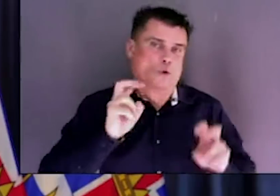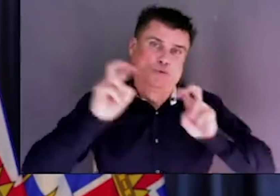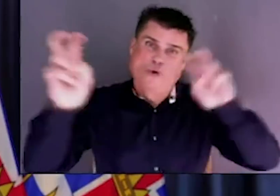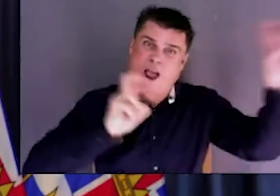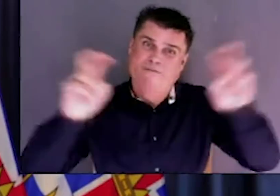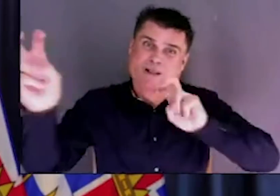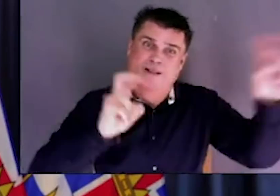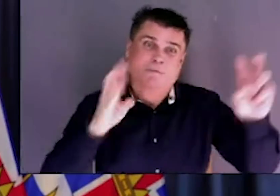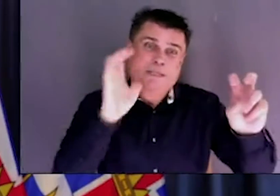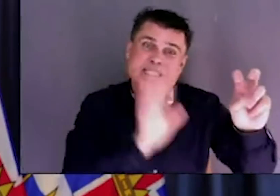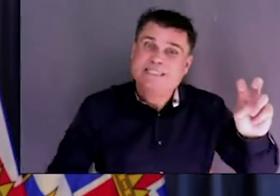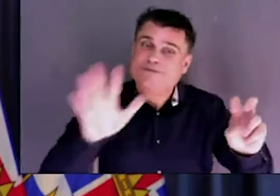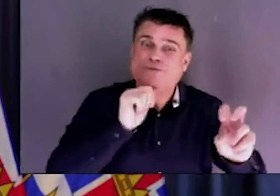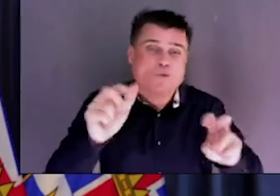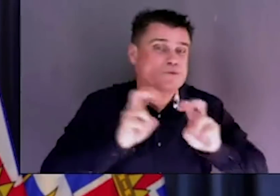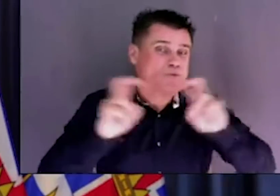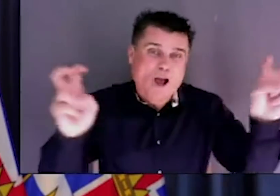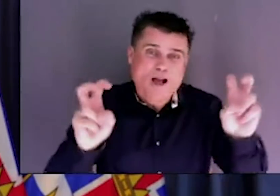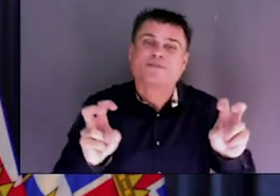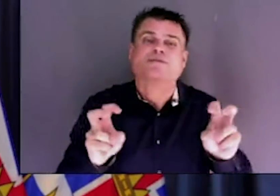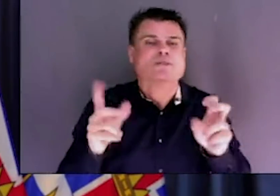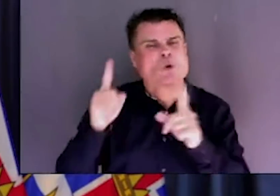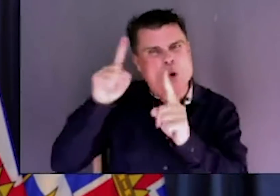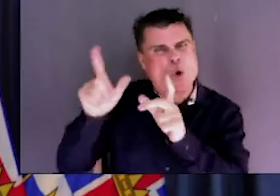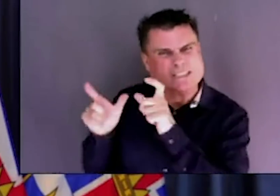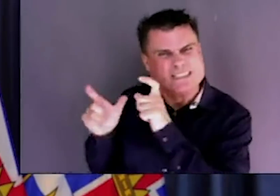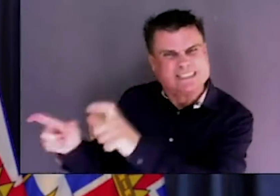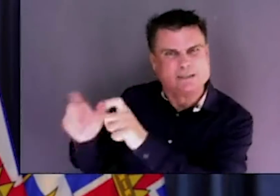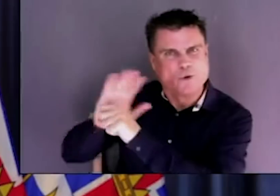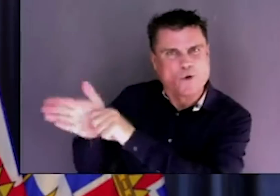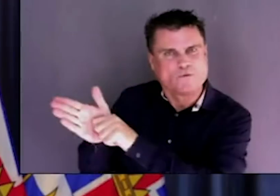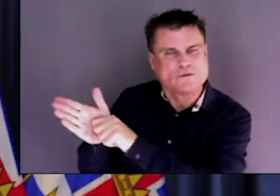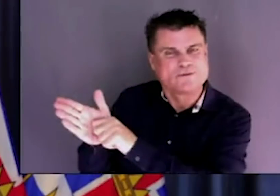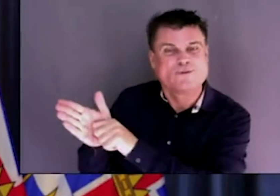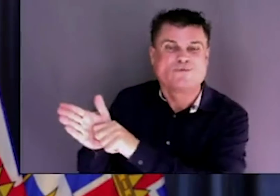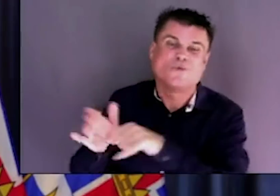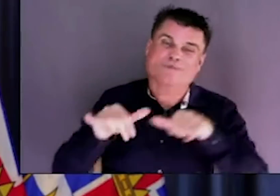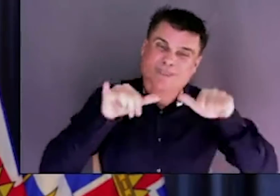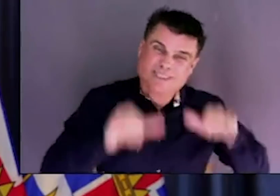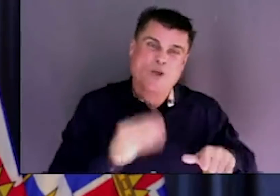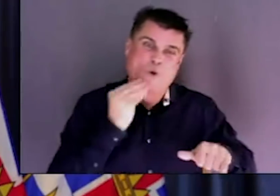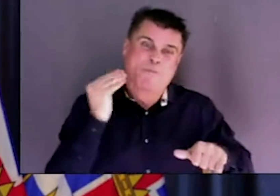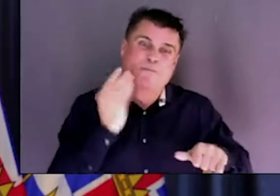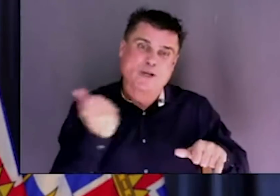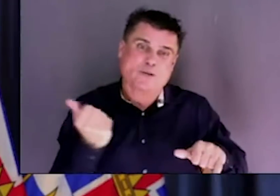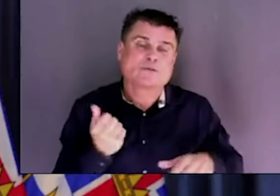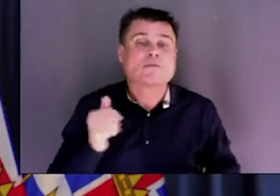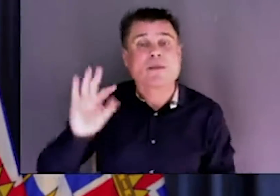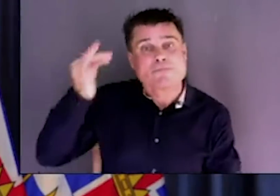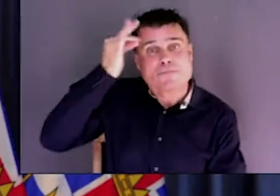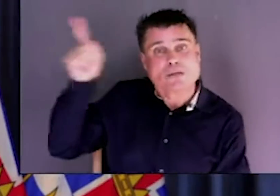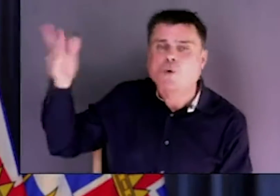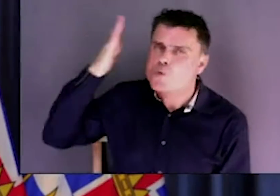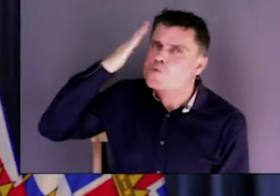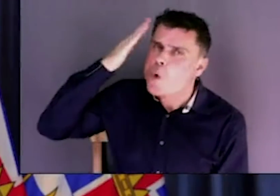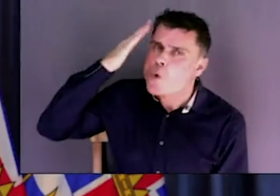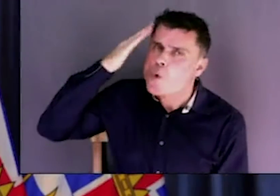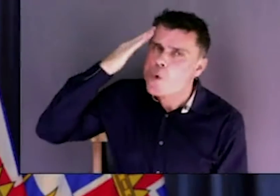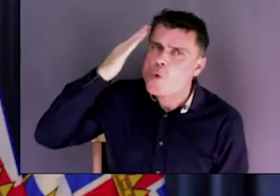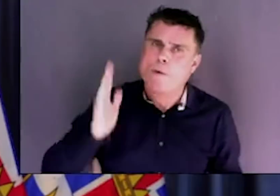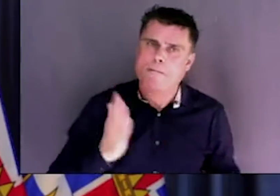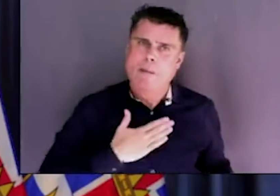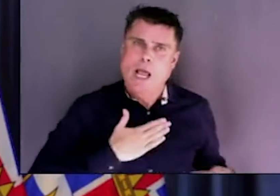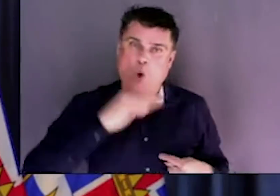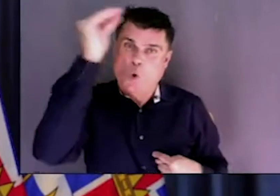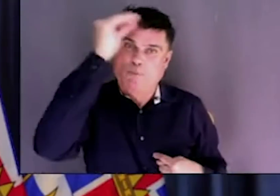under control. But the federal government's absolutely aware of my views on this, made it clear to the highest levels, including the